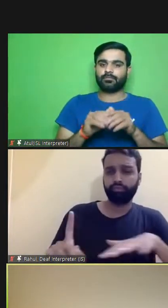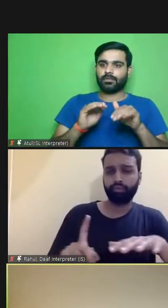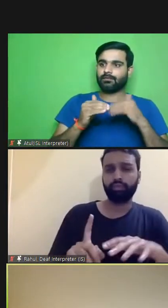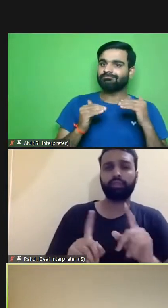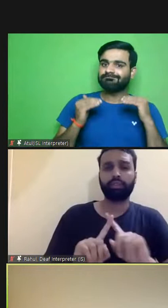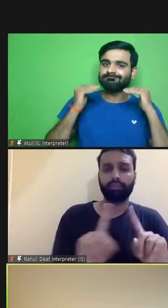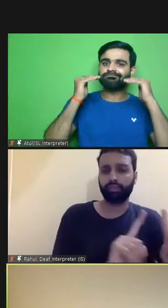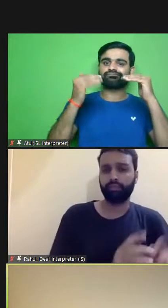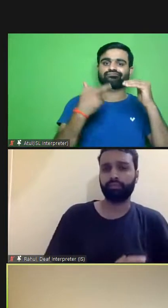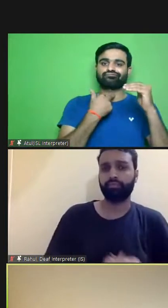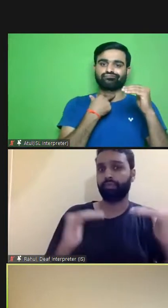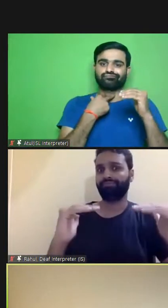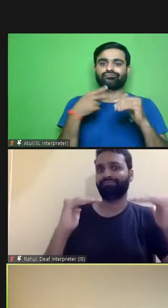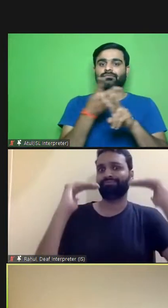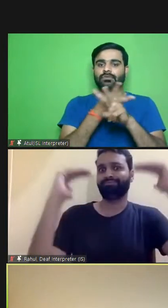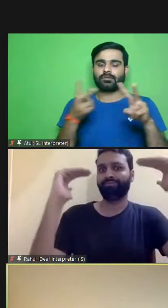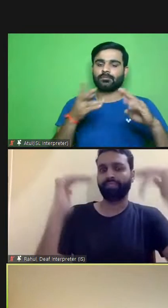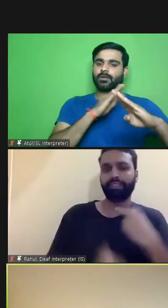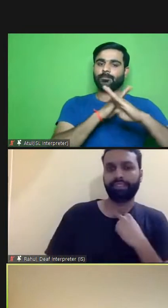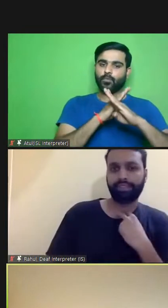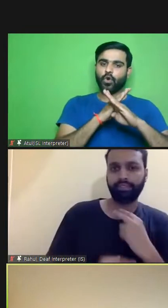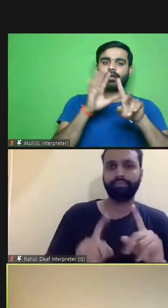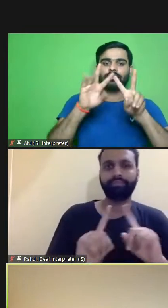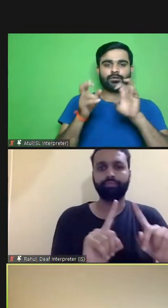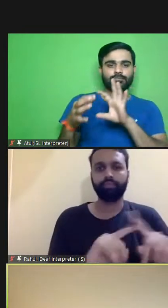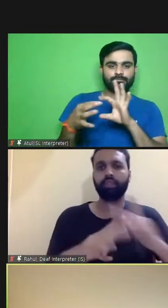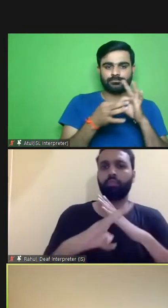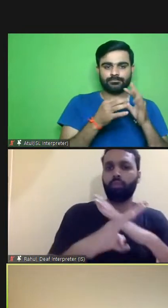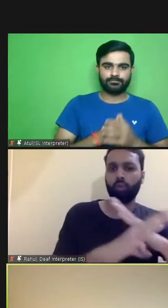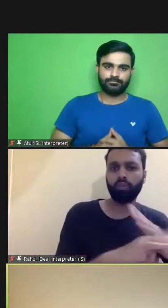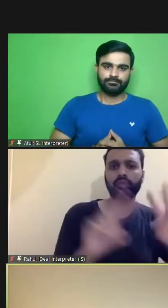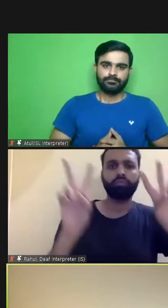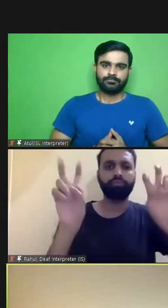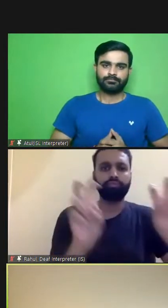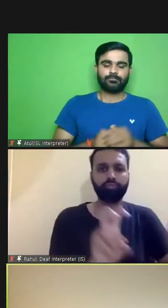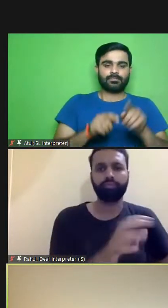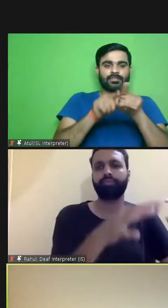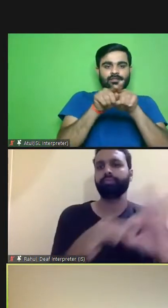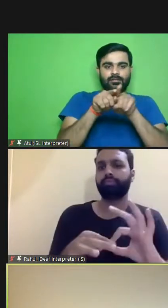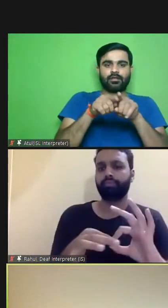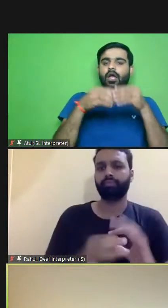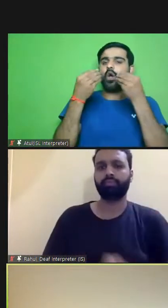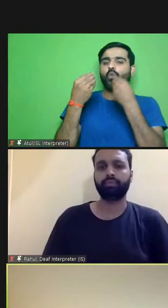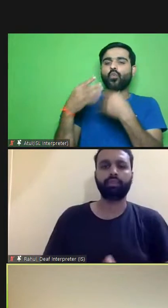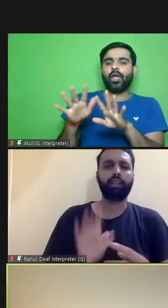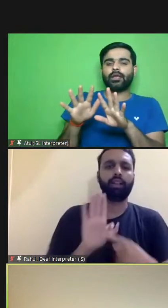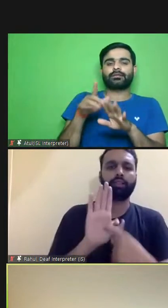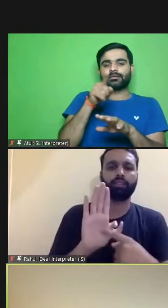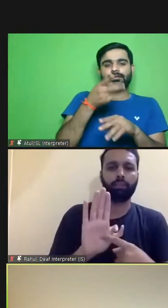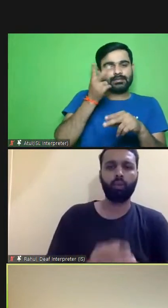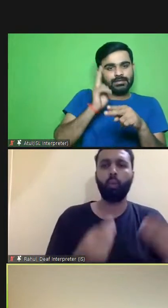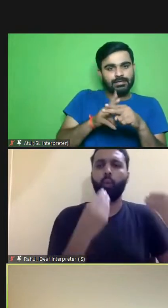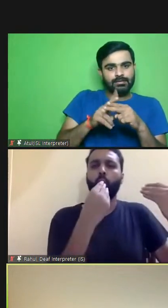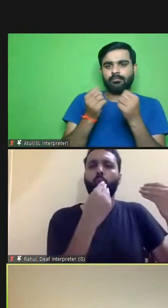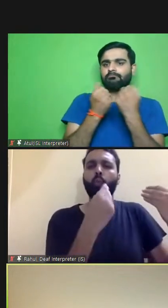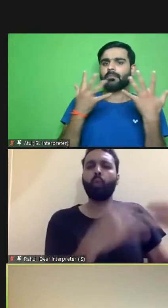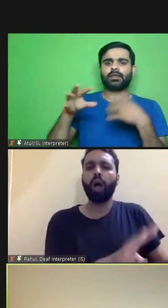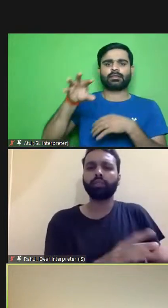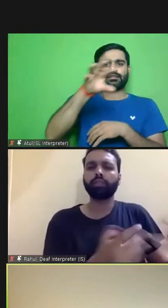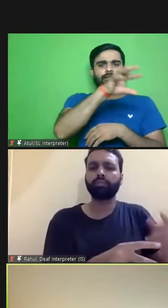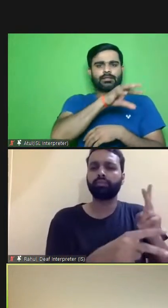of illness and preventable deaths. Likewise, wasting is still prevalent in many countries at